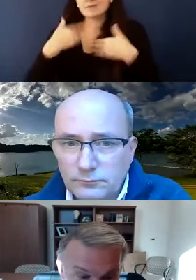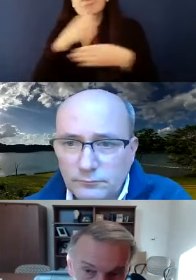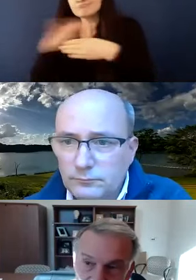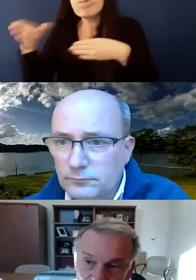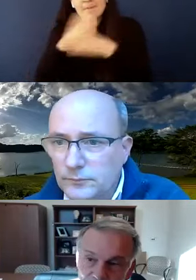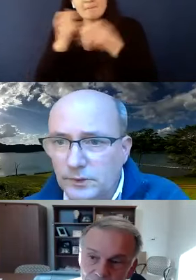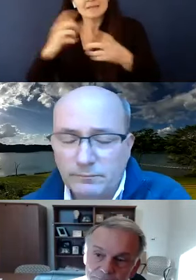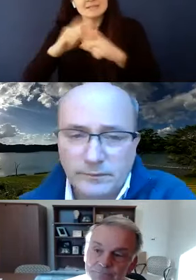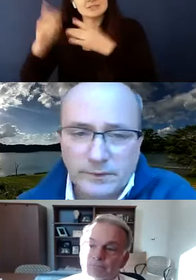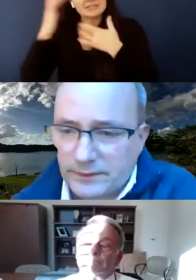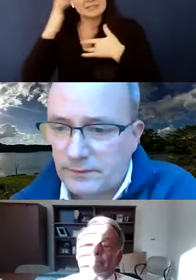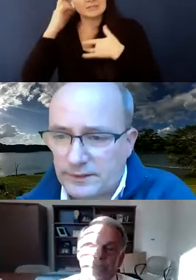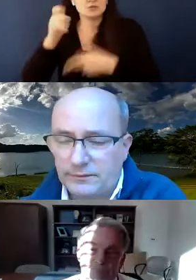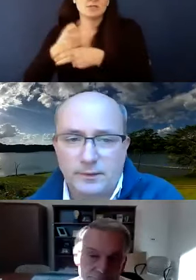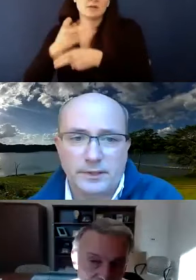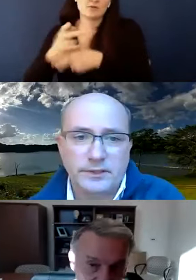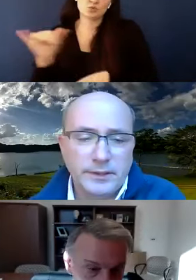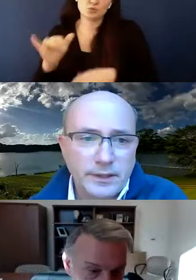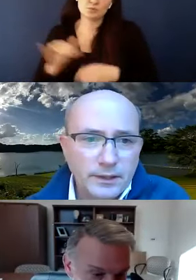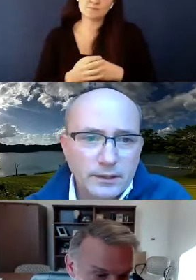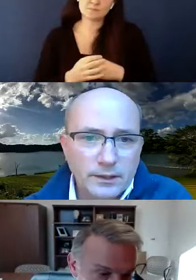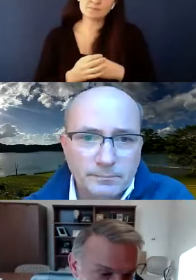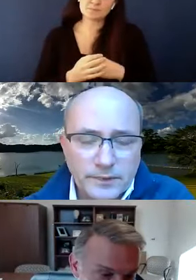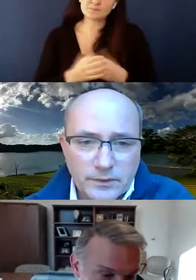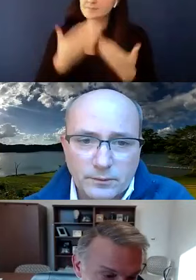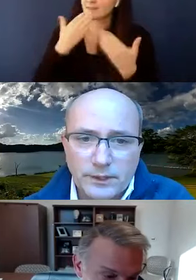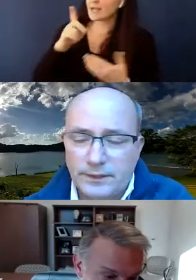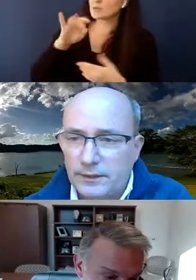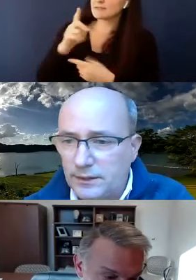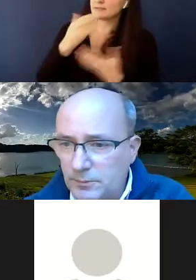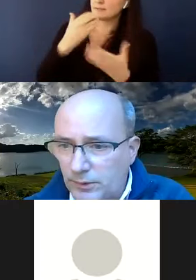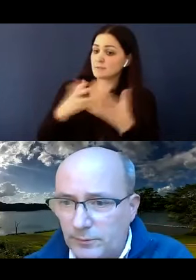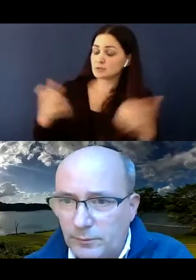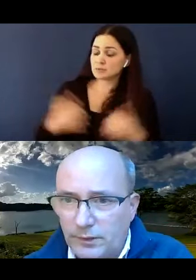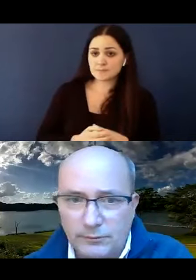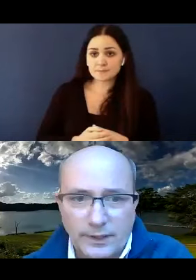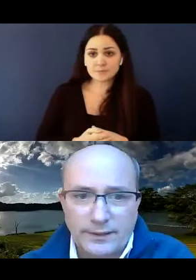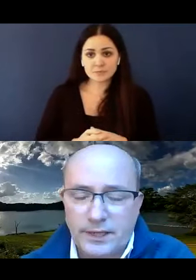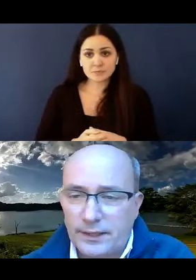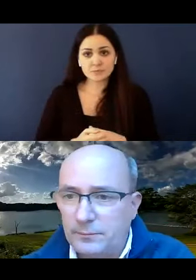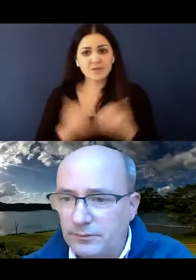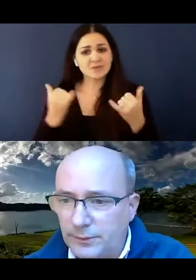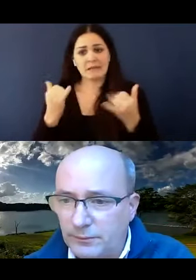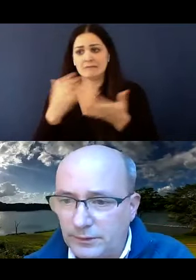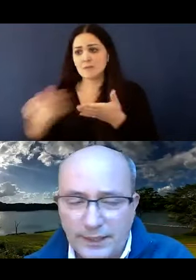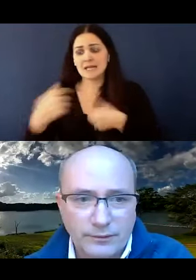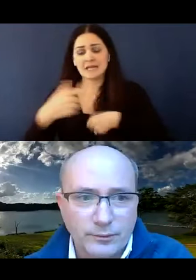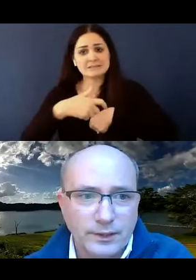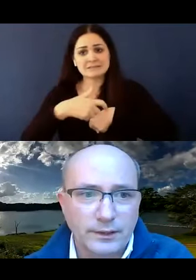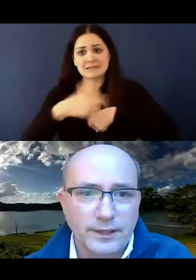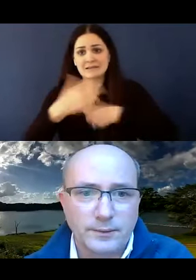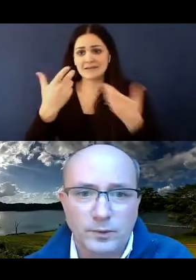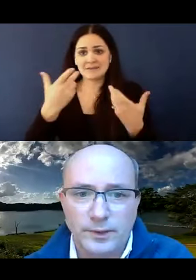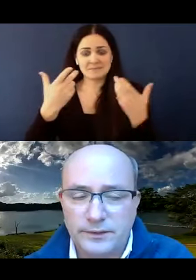balance. Thanks, Dave, very much. So at this point, we're going to run out of time before we can really get